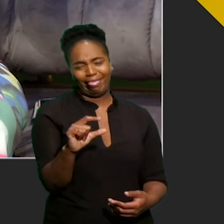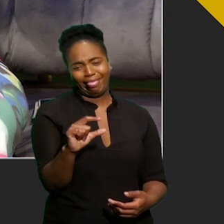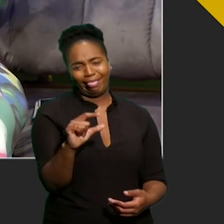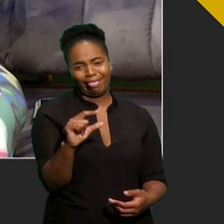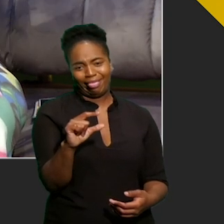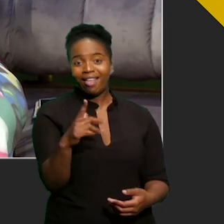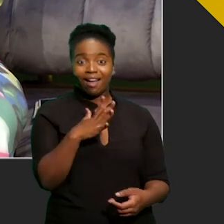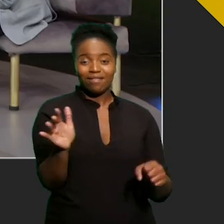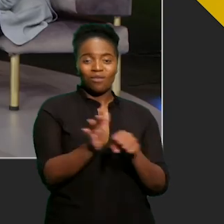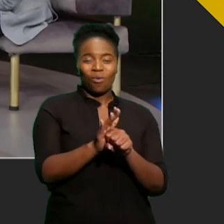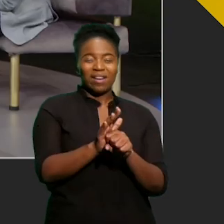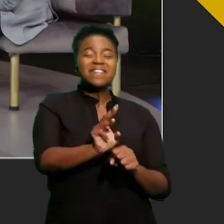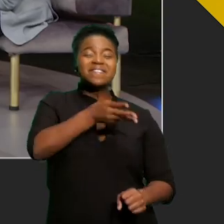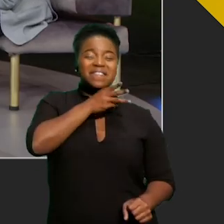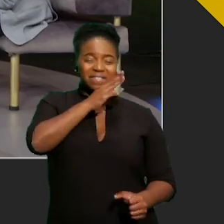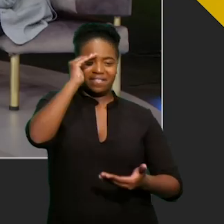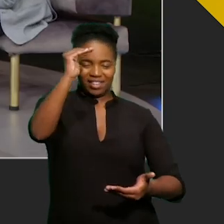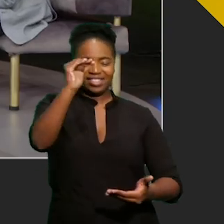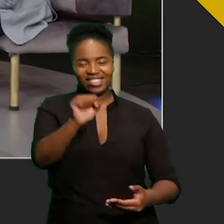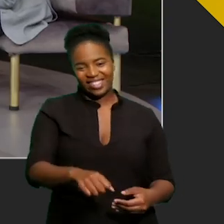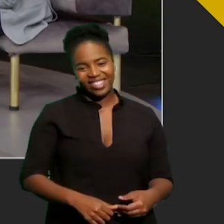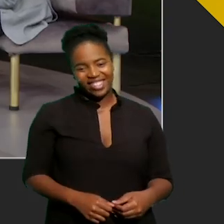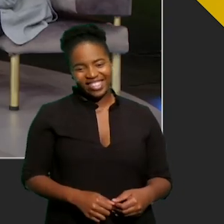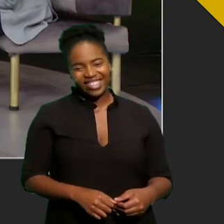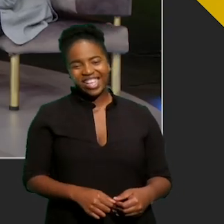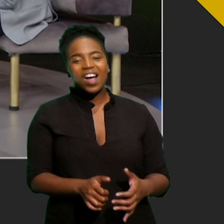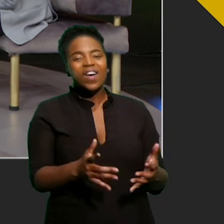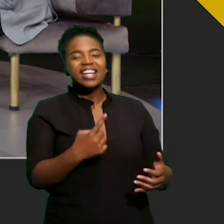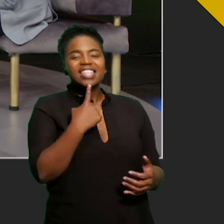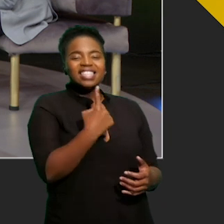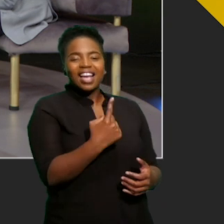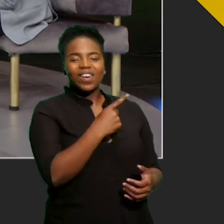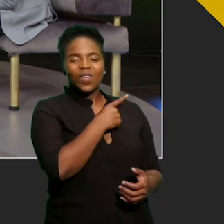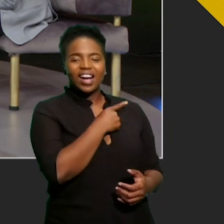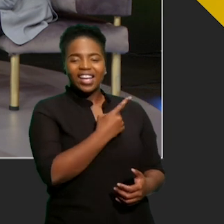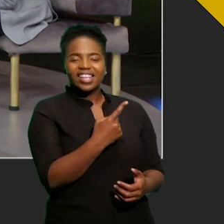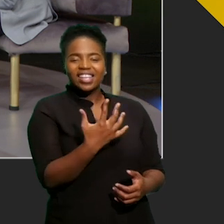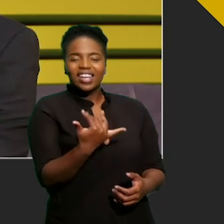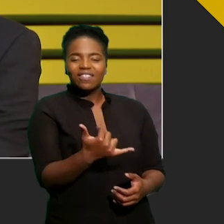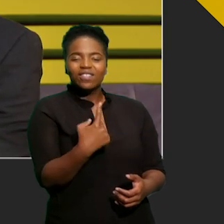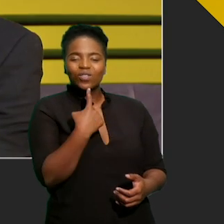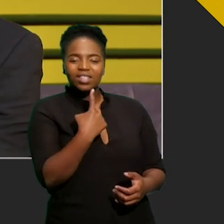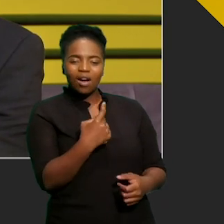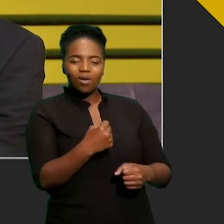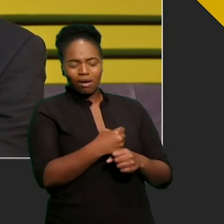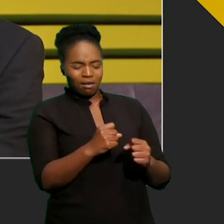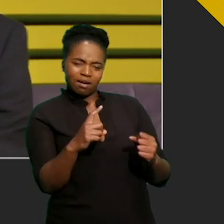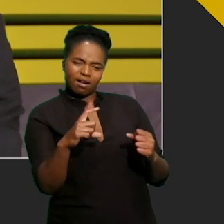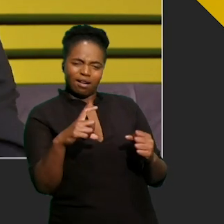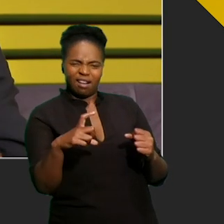that article is not prominent. Yeah, you know, it's supposed to be prominent. Come on, someone, I read the Mellor Weekend, you go Connie.